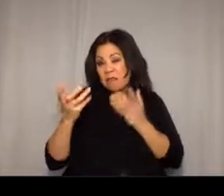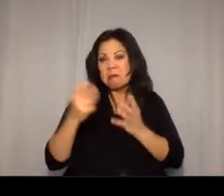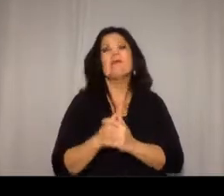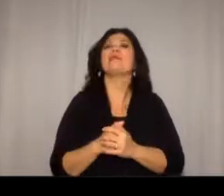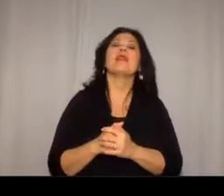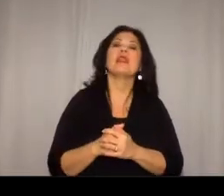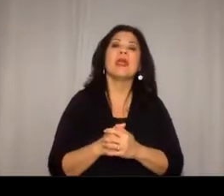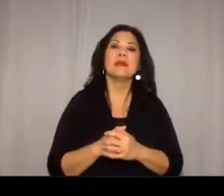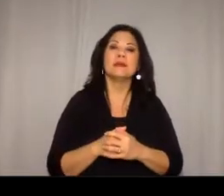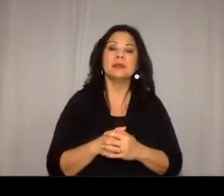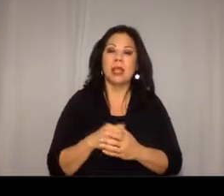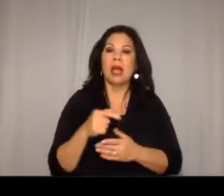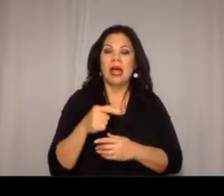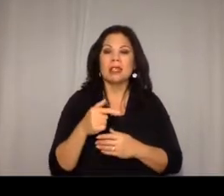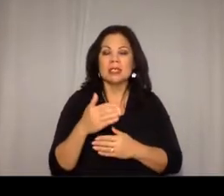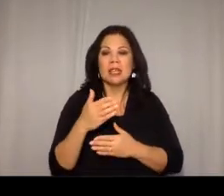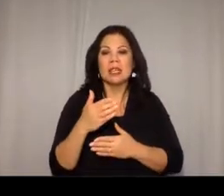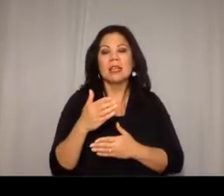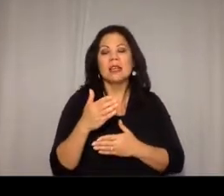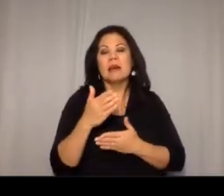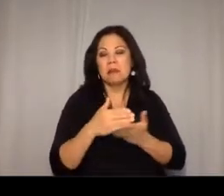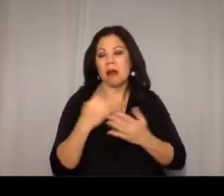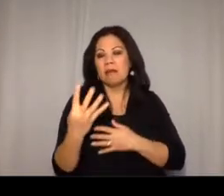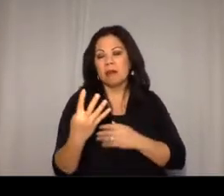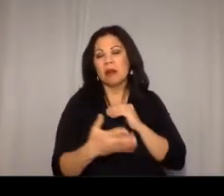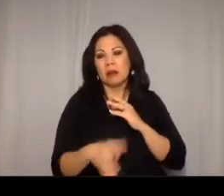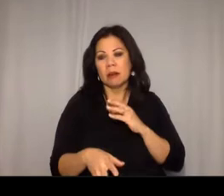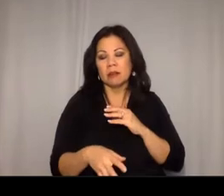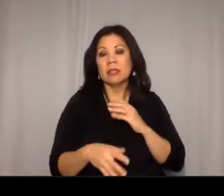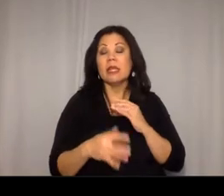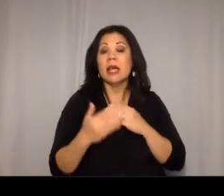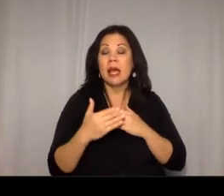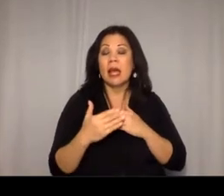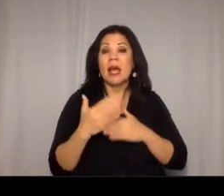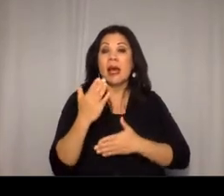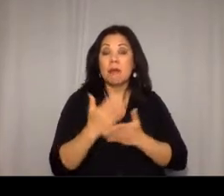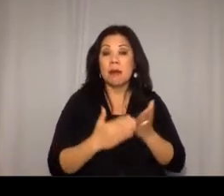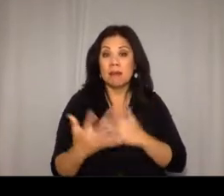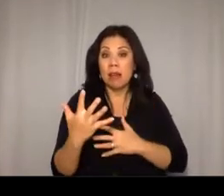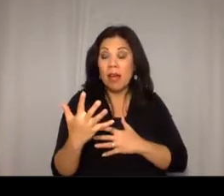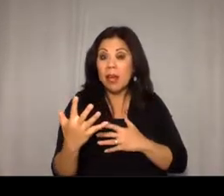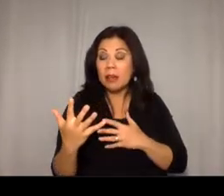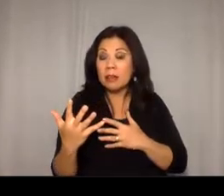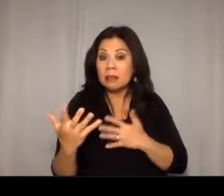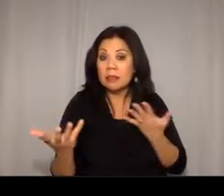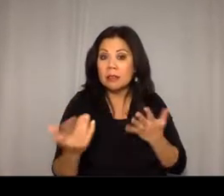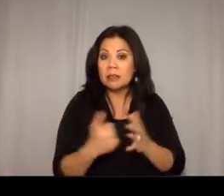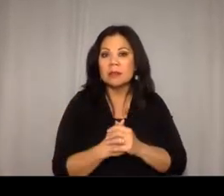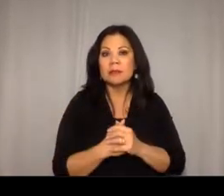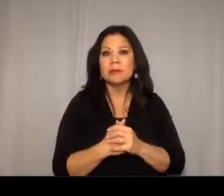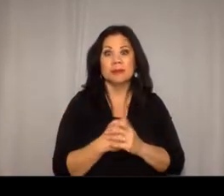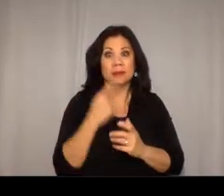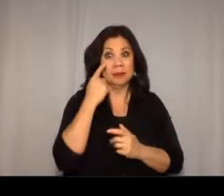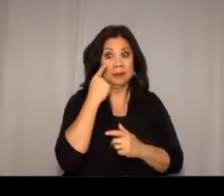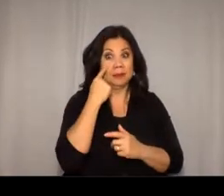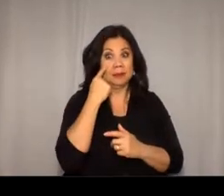This is step 4. We've added our beak. Step 5, coming right along. Here comes the